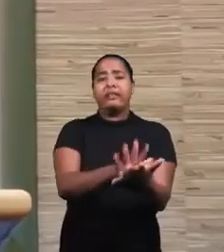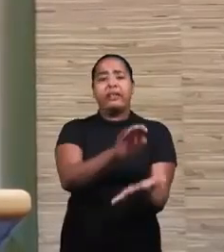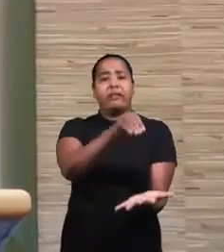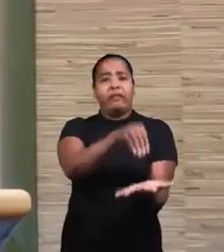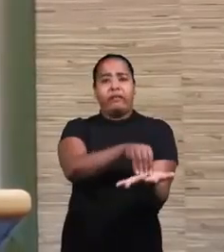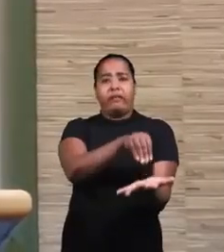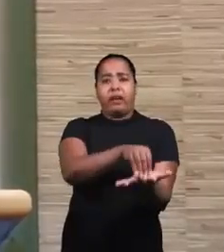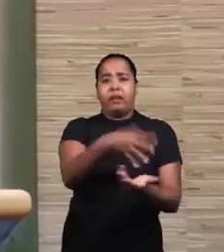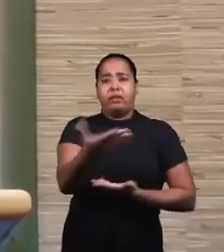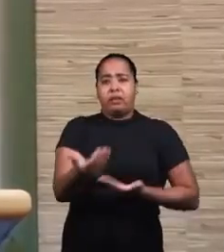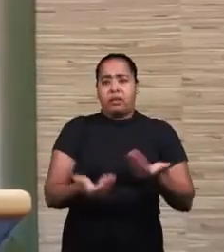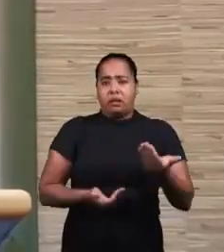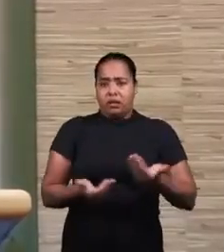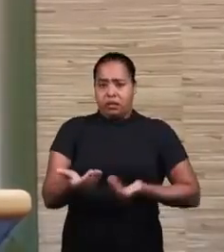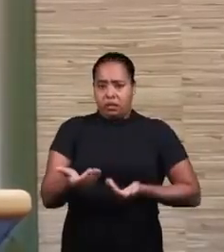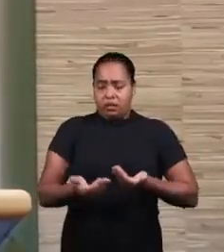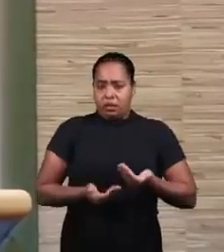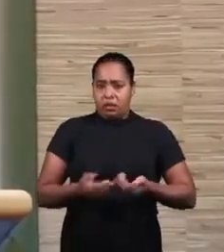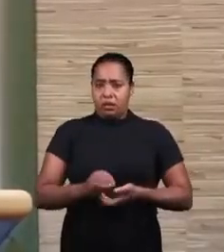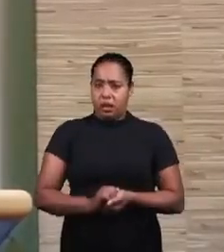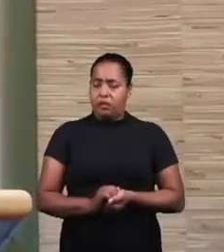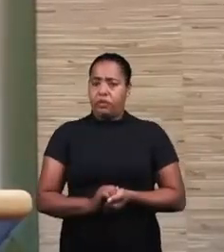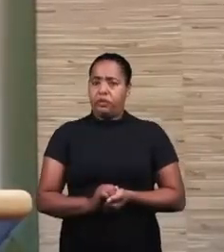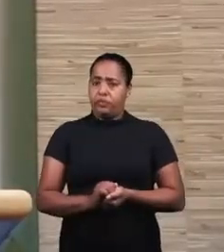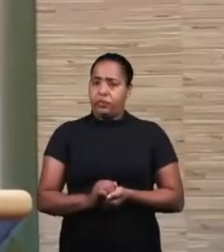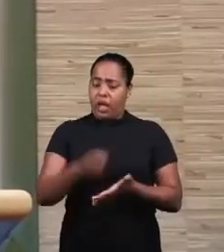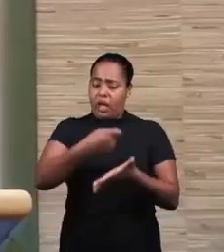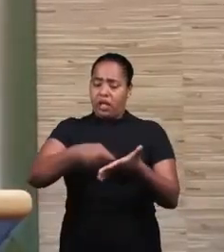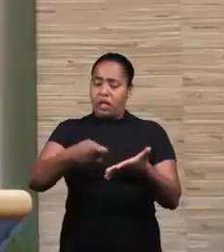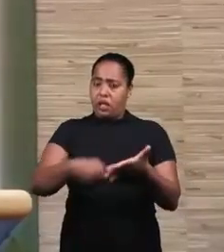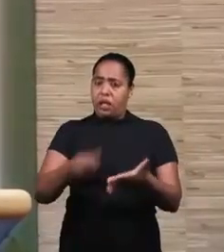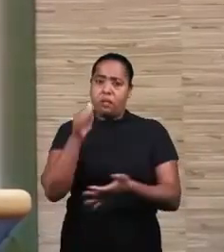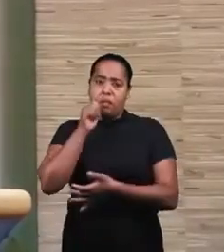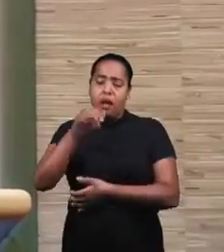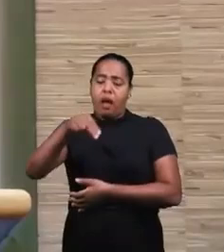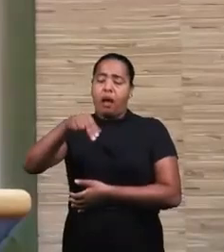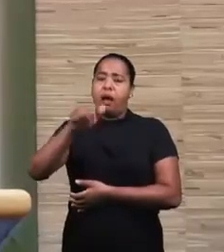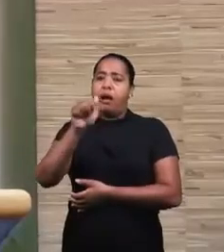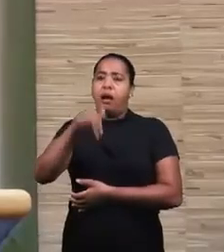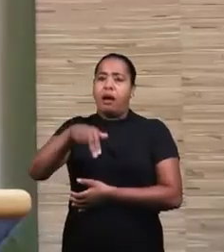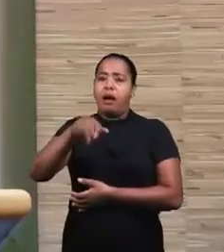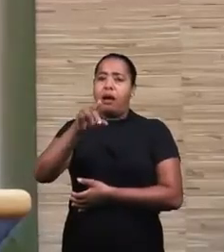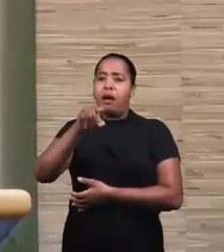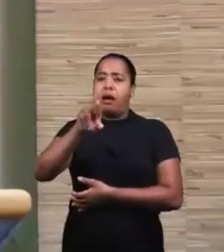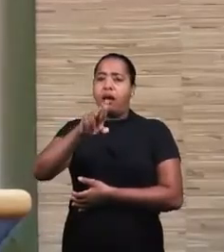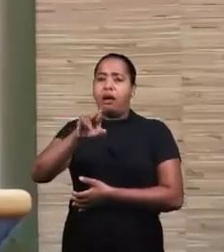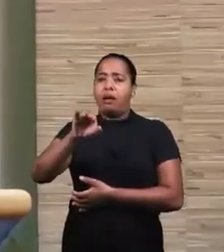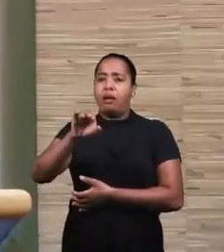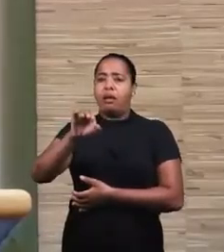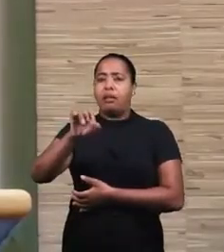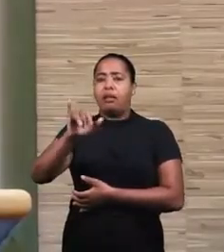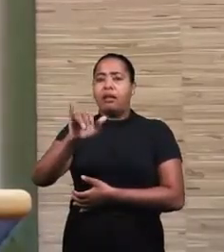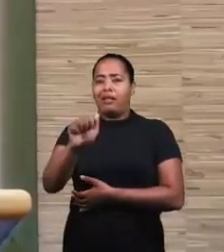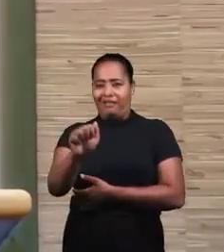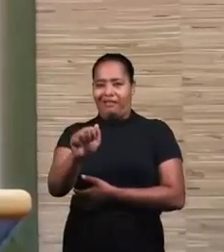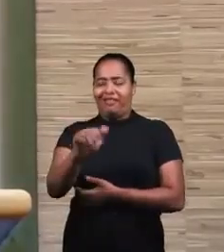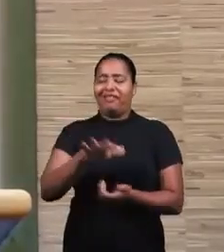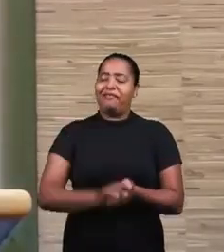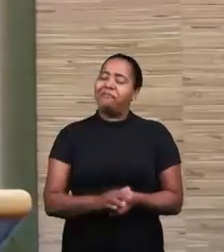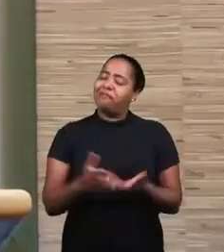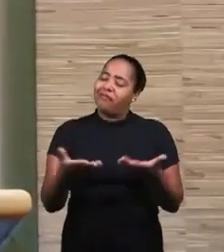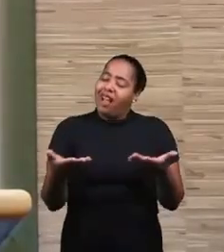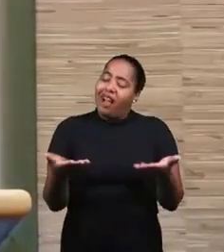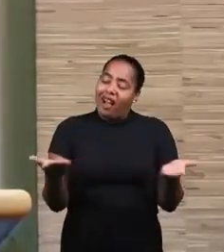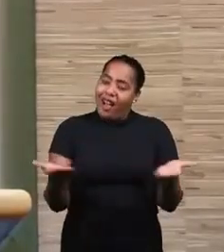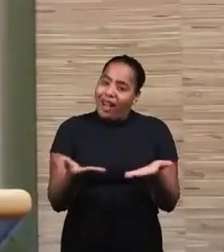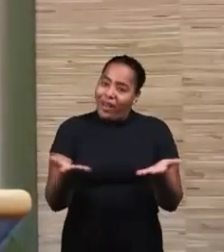supplied. Signed, Andrea Talma. May the Lord bless the sister. Now, I will stop now and come back in a few